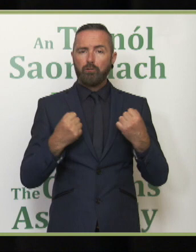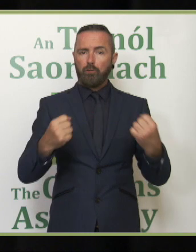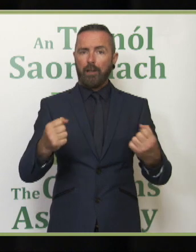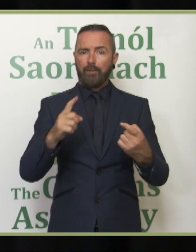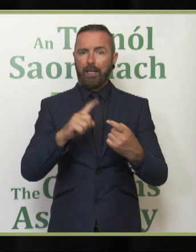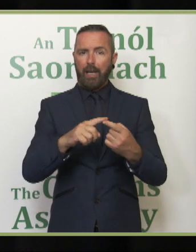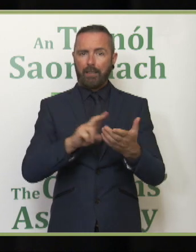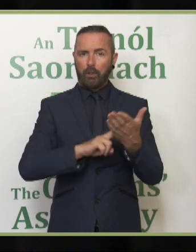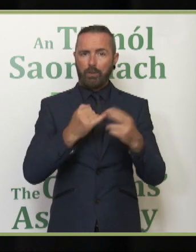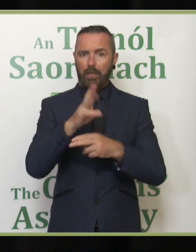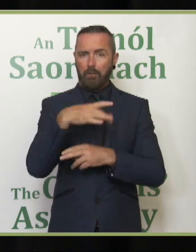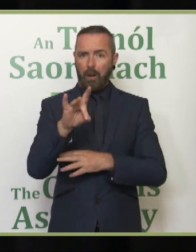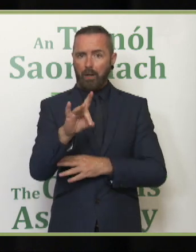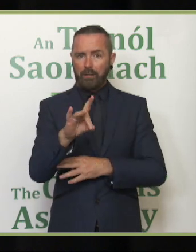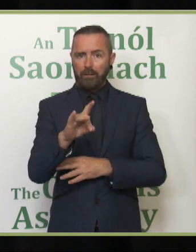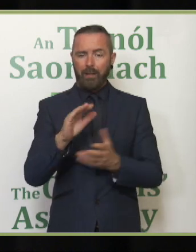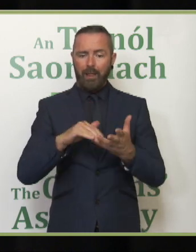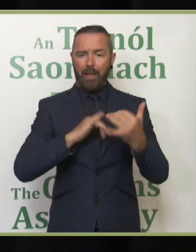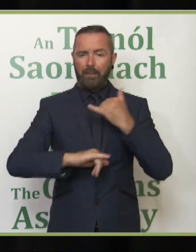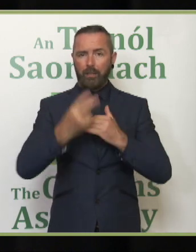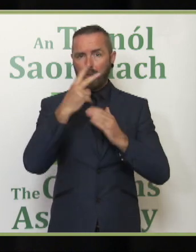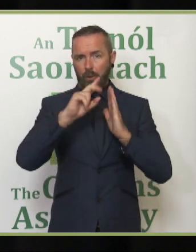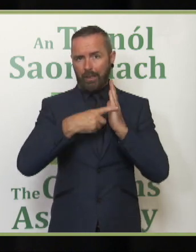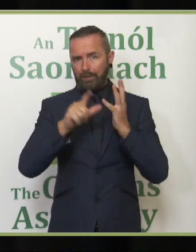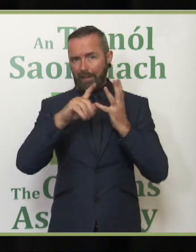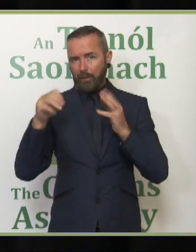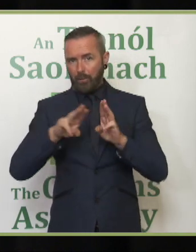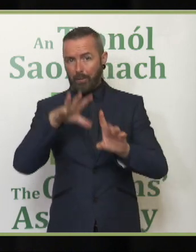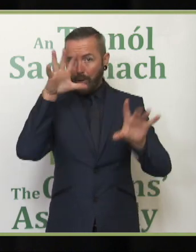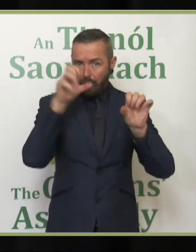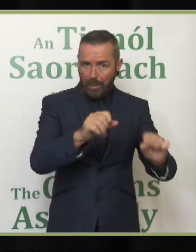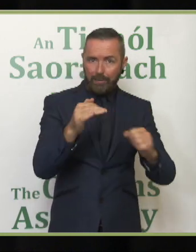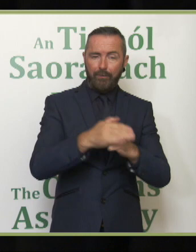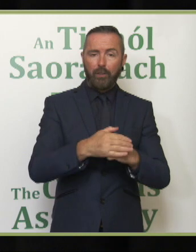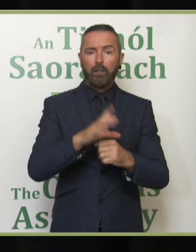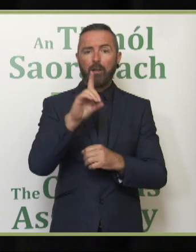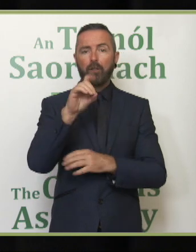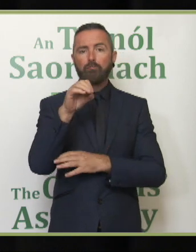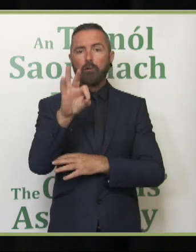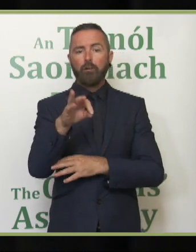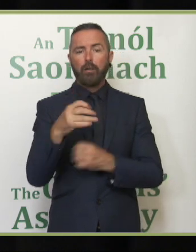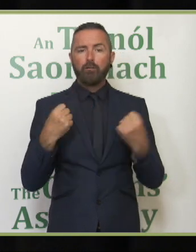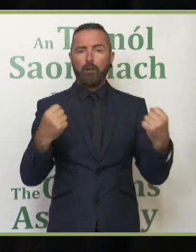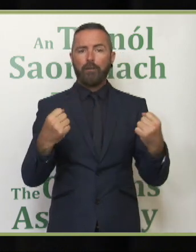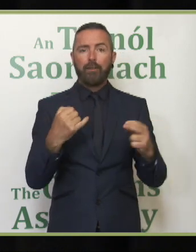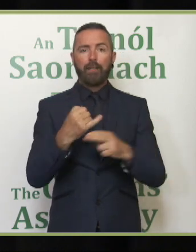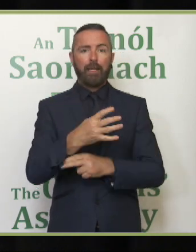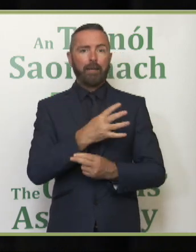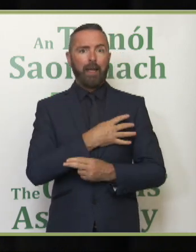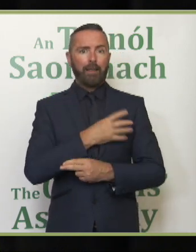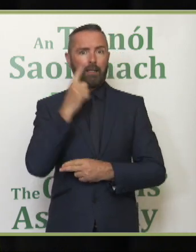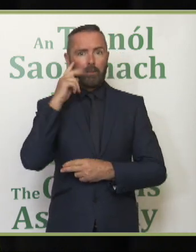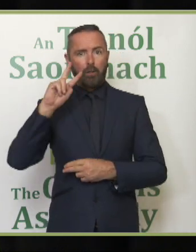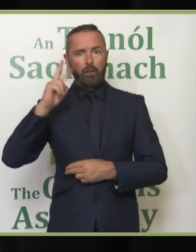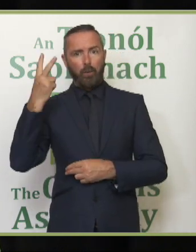nearly 2,700 people arrested for drug driving. In Canada, when they legalised cannabis, they saw almost a doubling of their drug